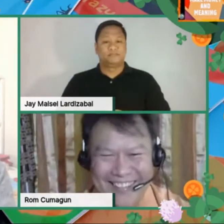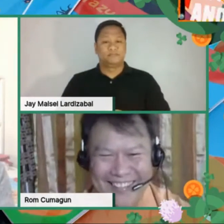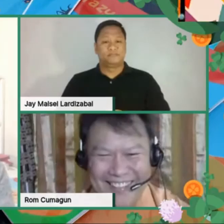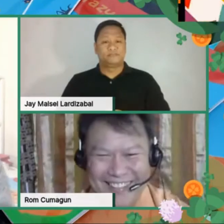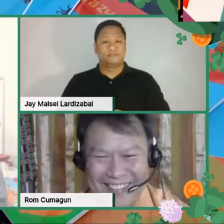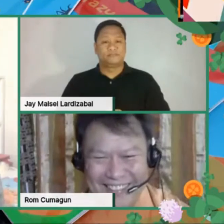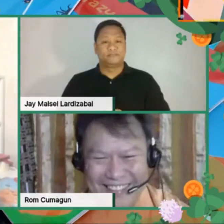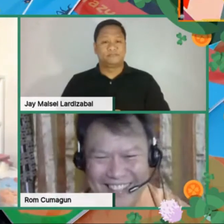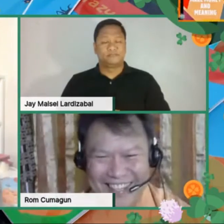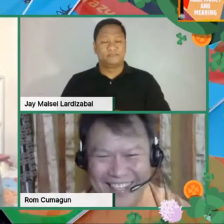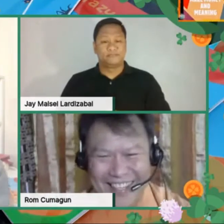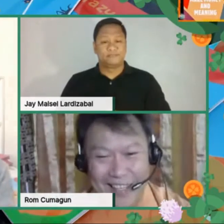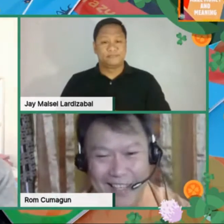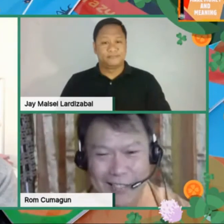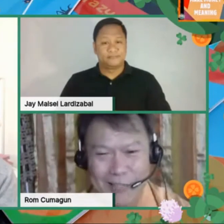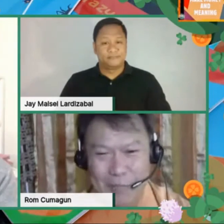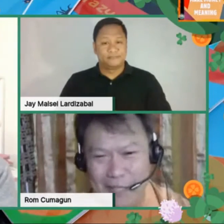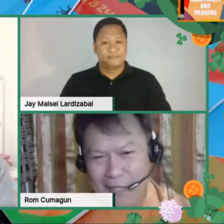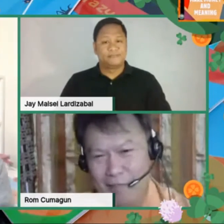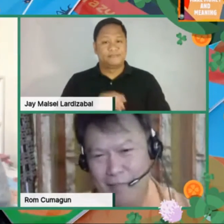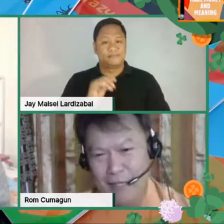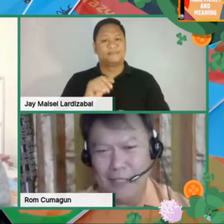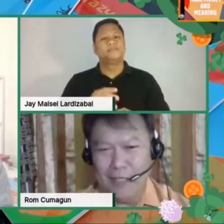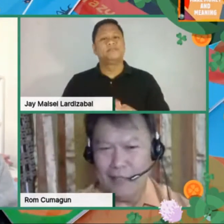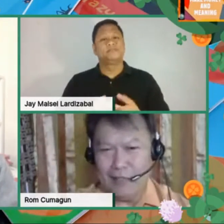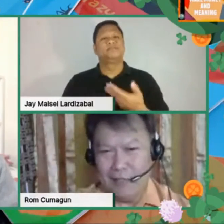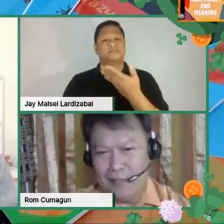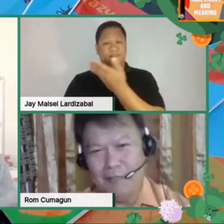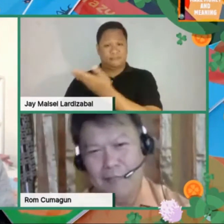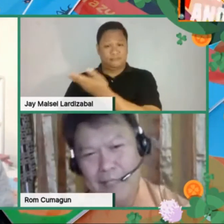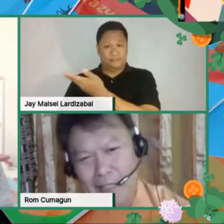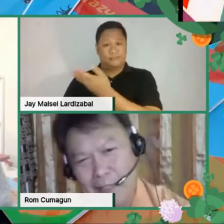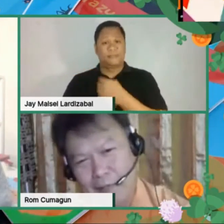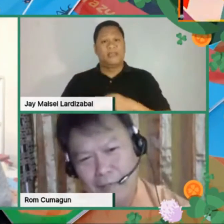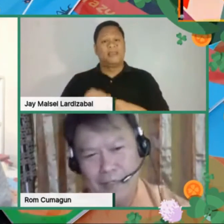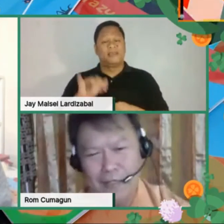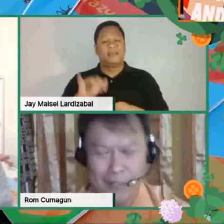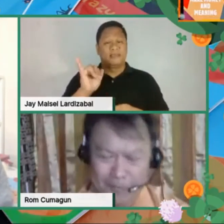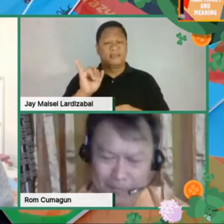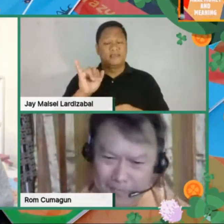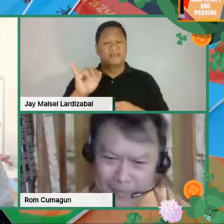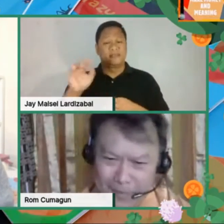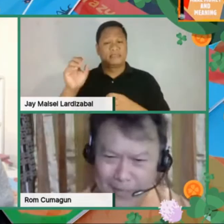limits. no, and No speaking limits. of mountains, I feel like